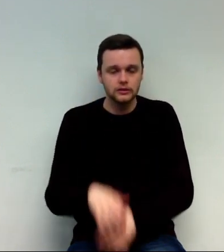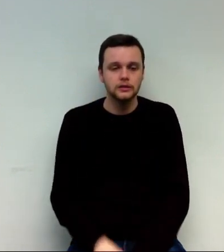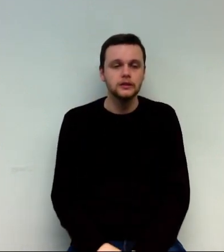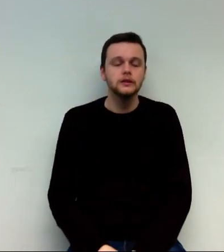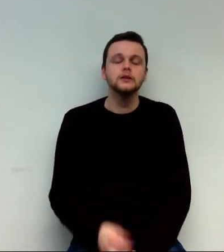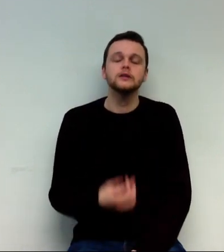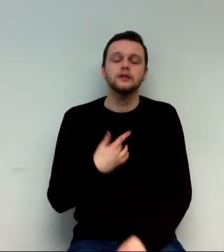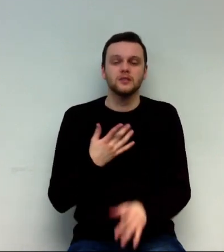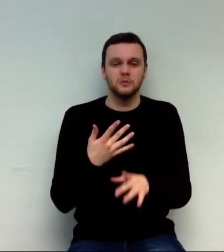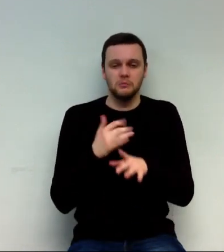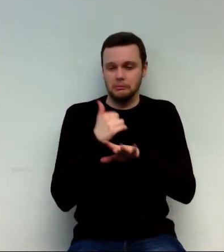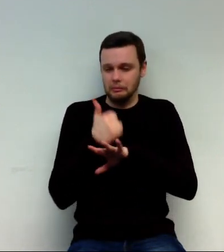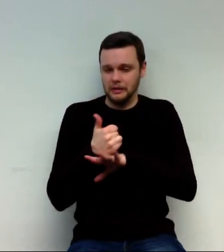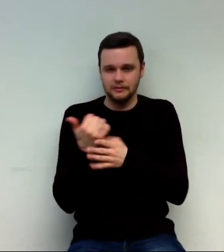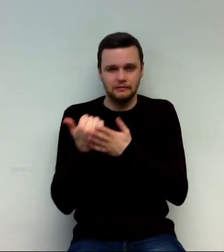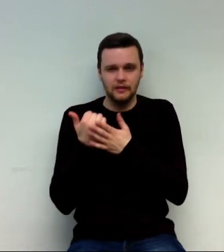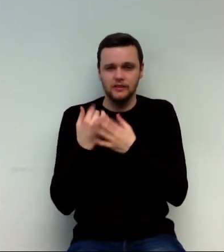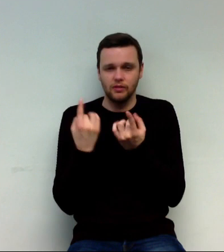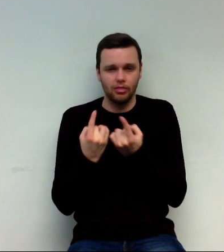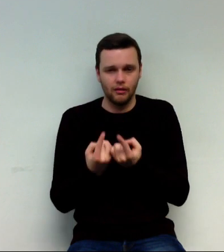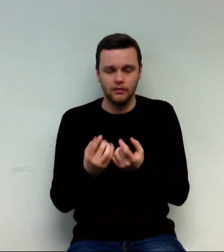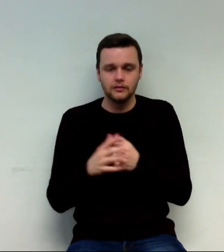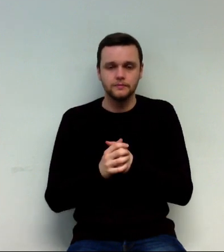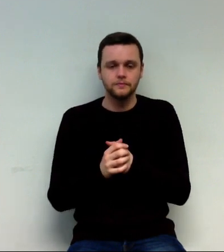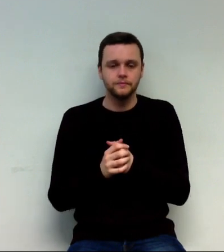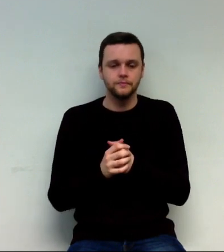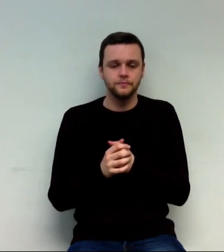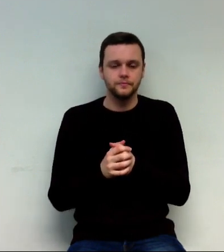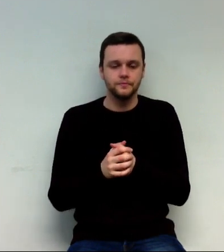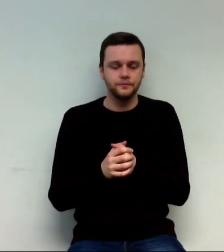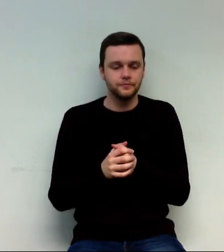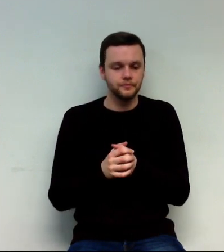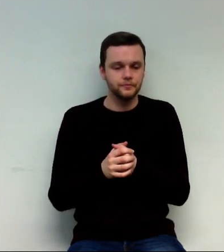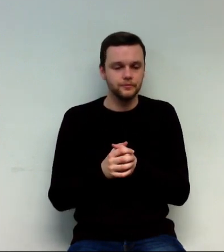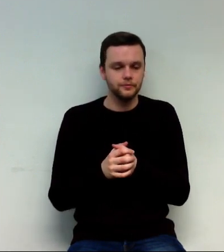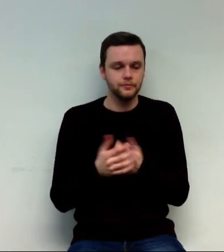basic advice on things. And then there's more I